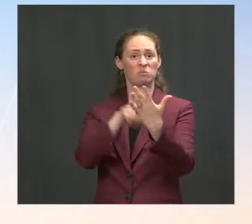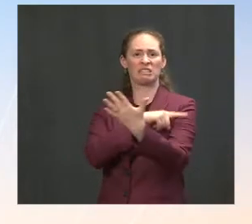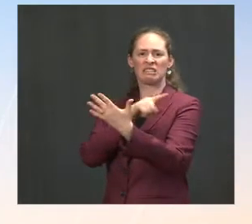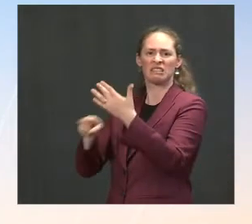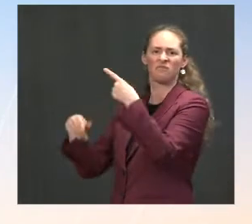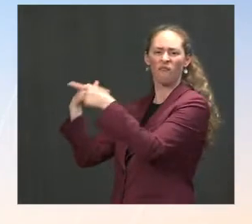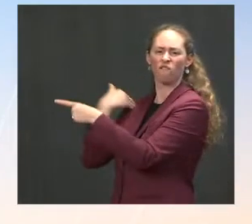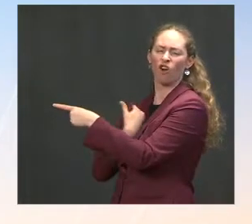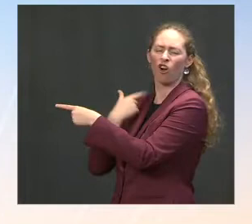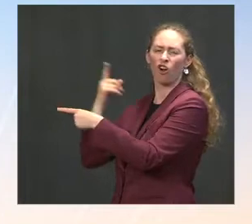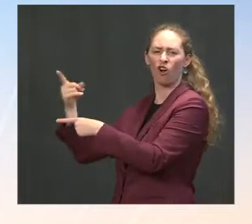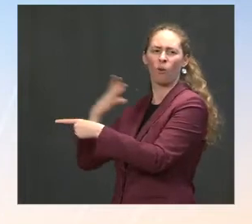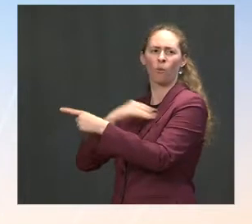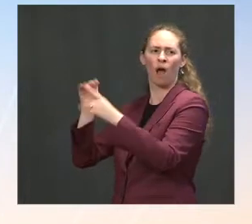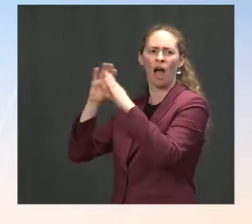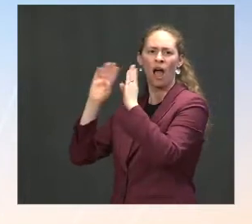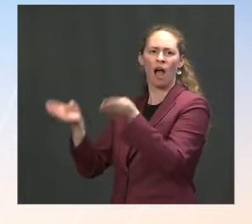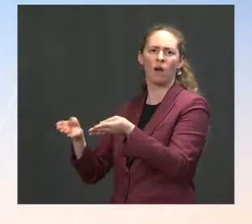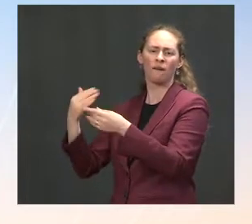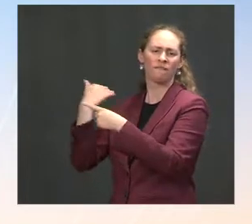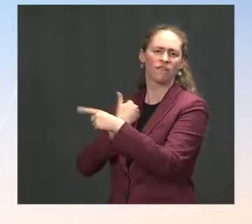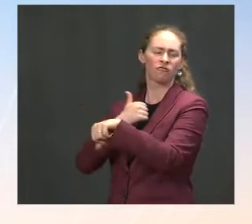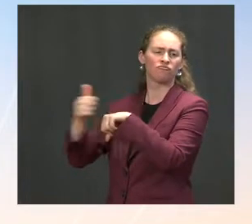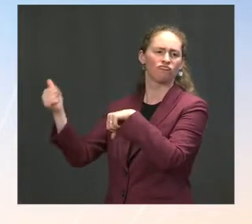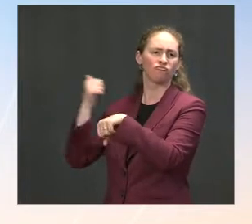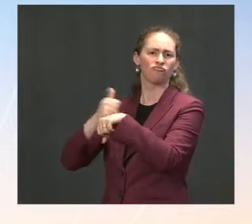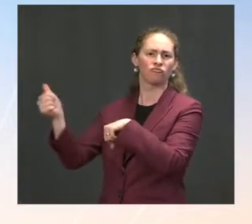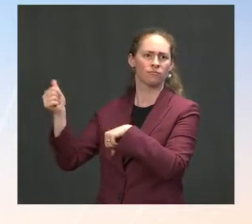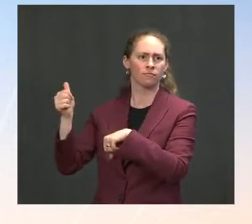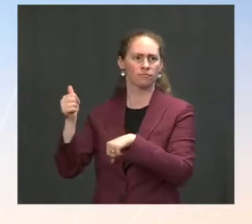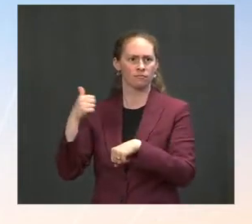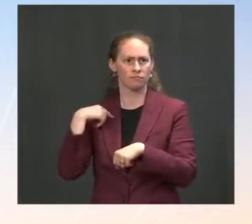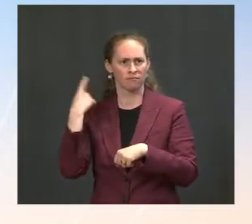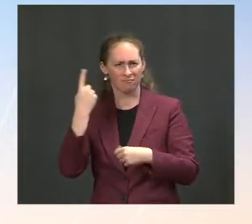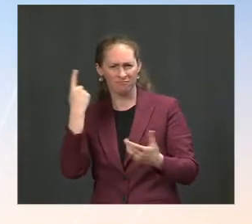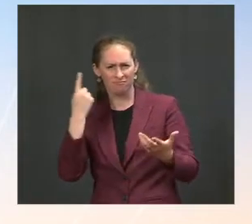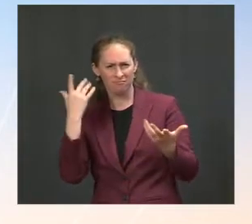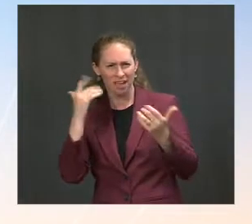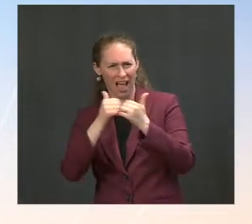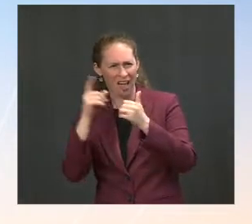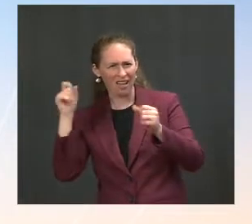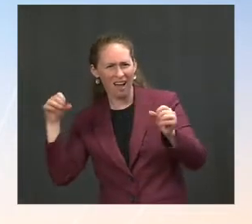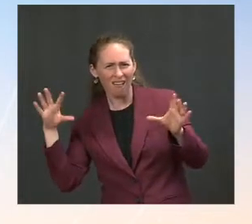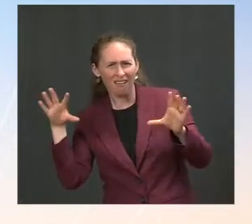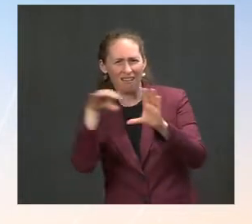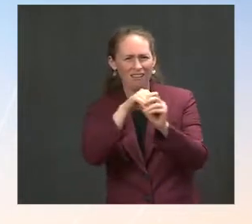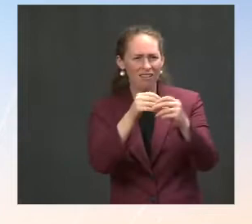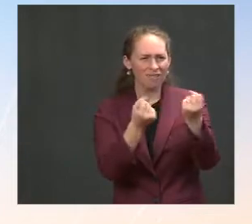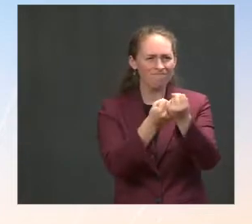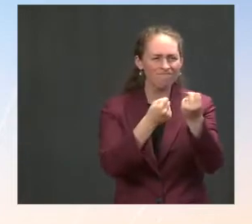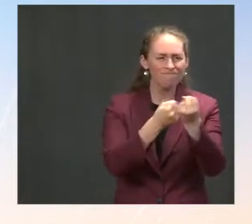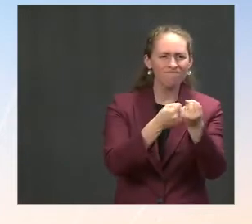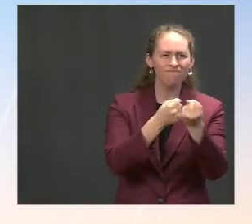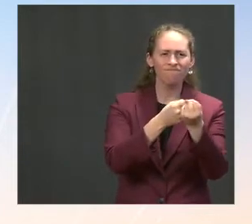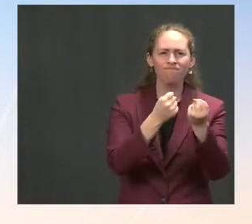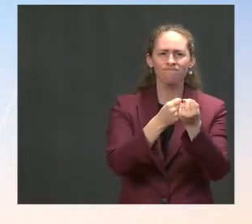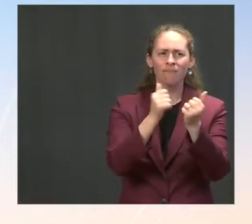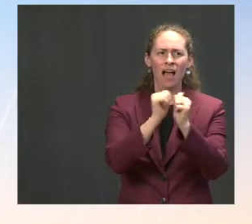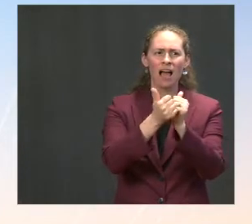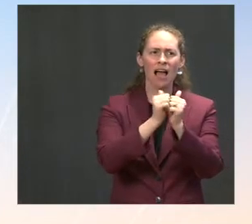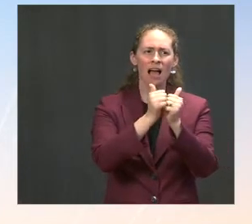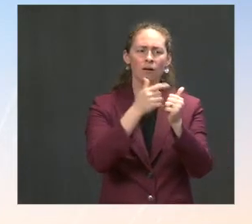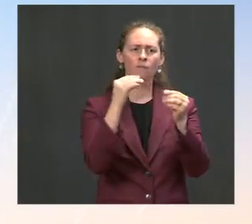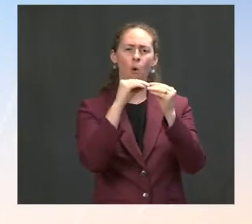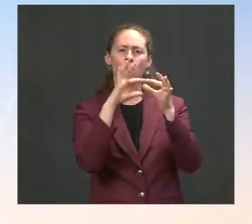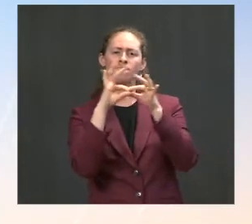aware. What's being done to engage those governors, come up with a common message, common strategy to try and be one team with those governors in terms